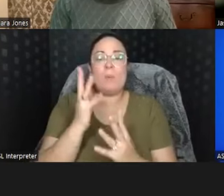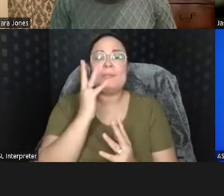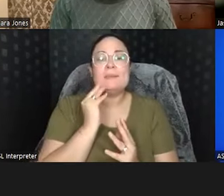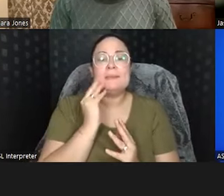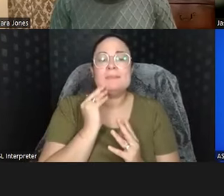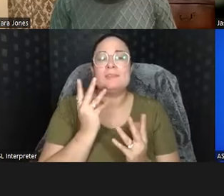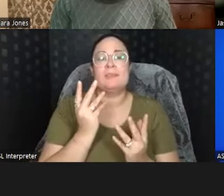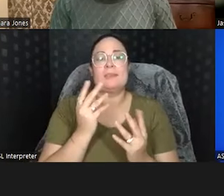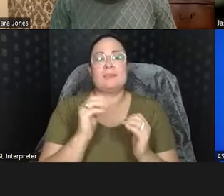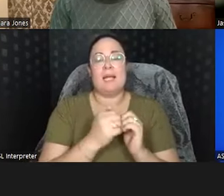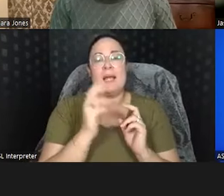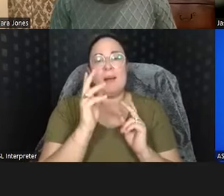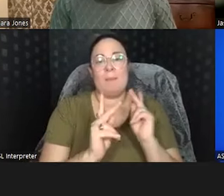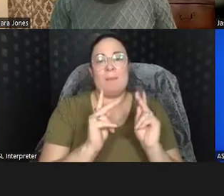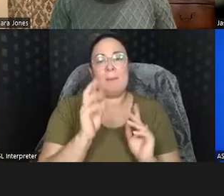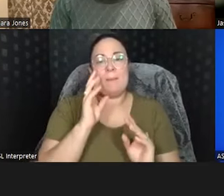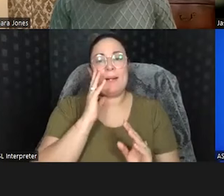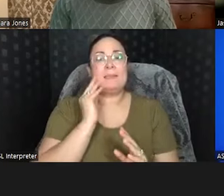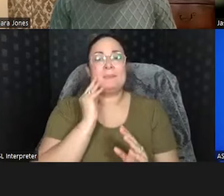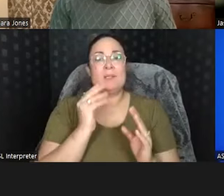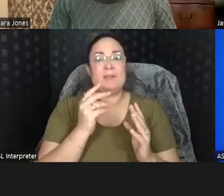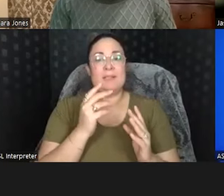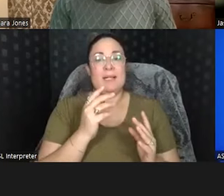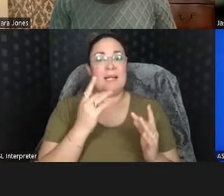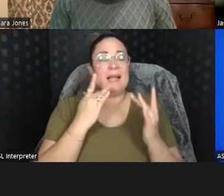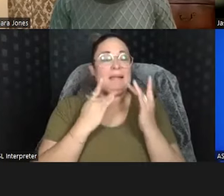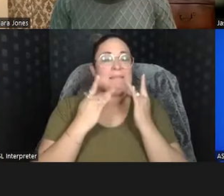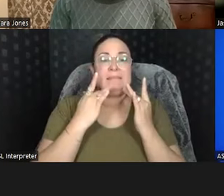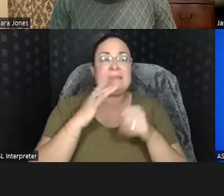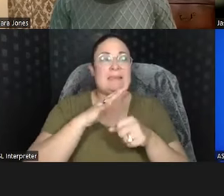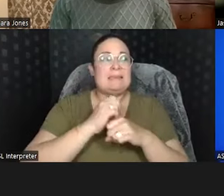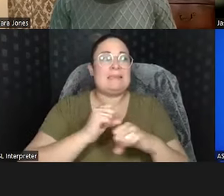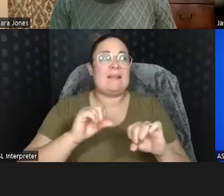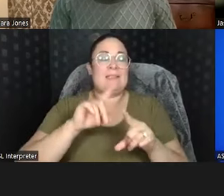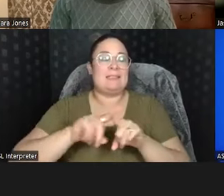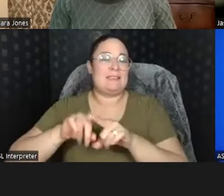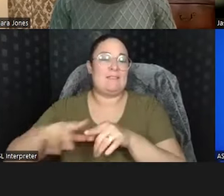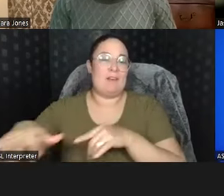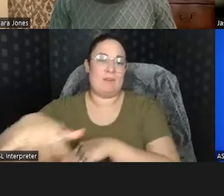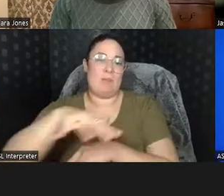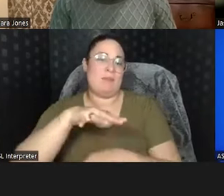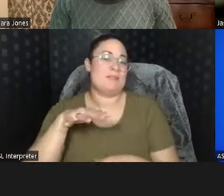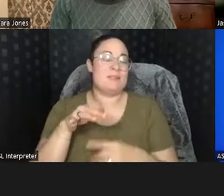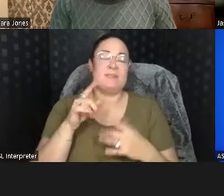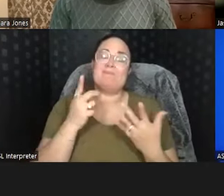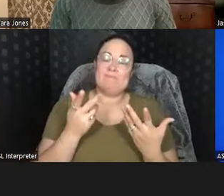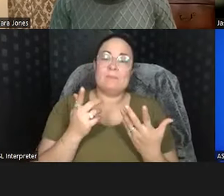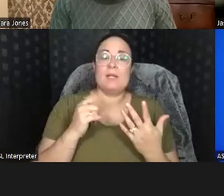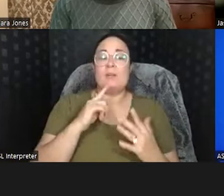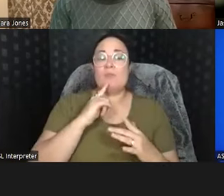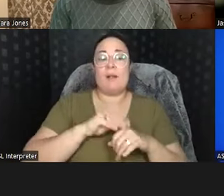how folks experience safety and lack of safety in different environments. It, really affects how